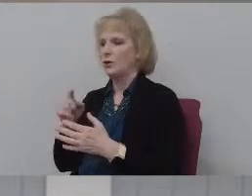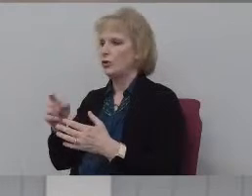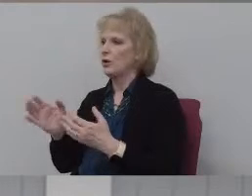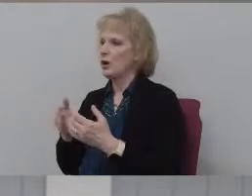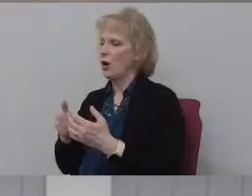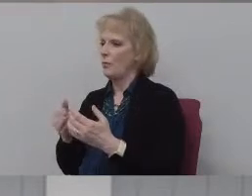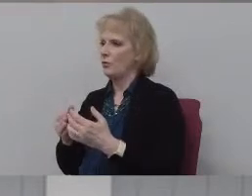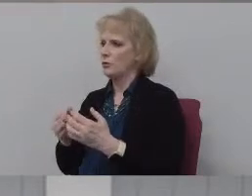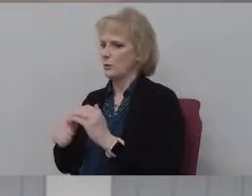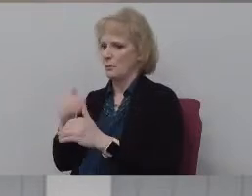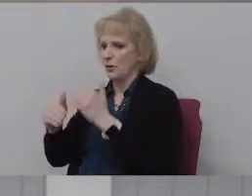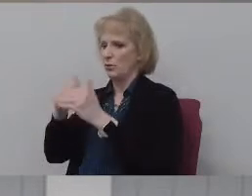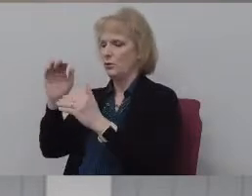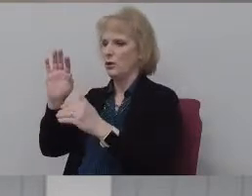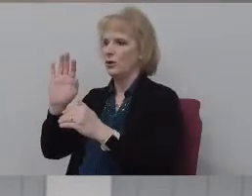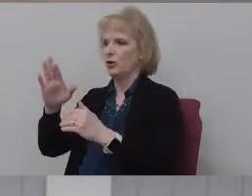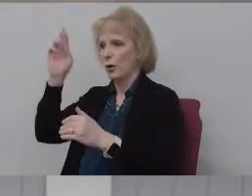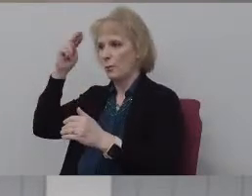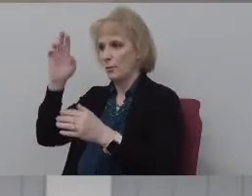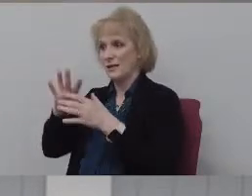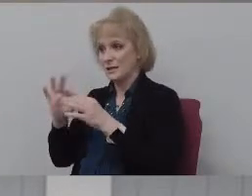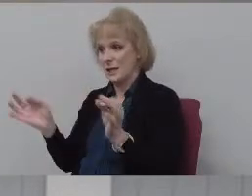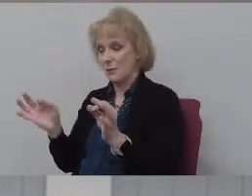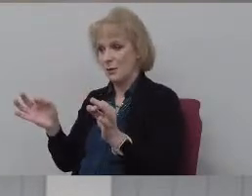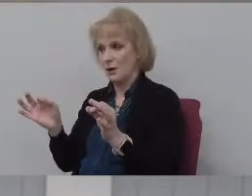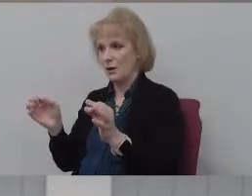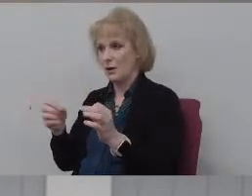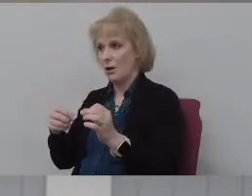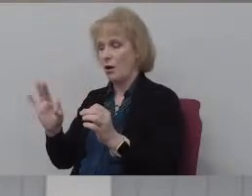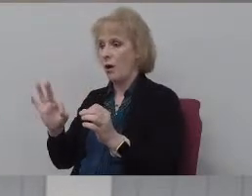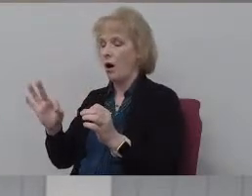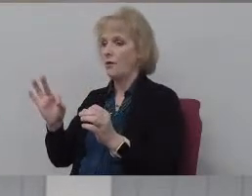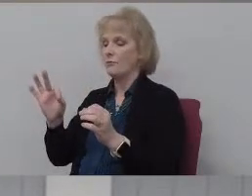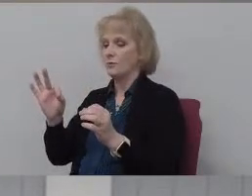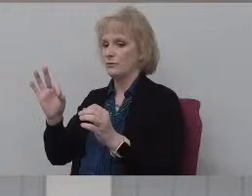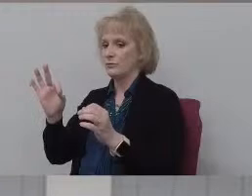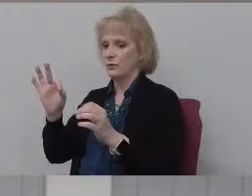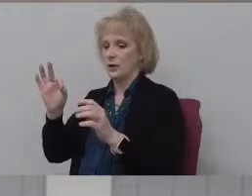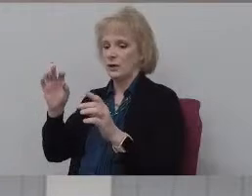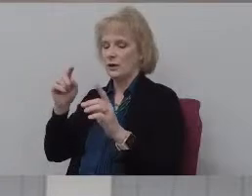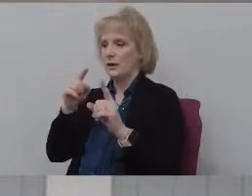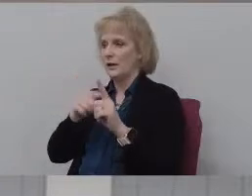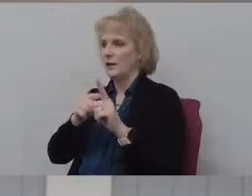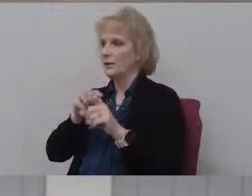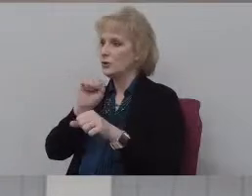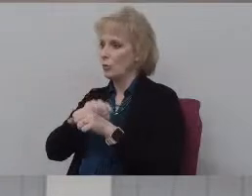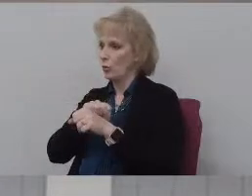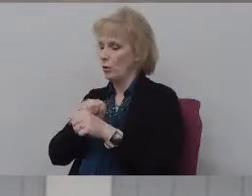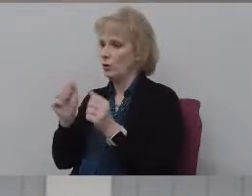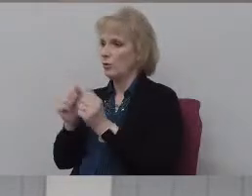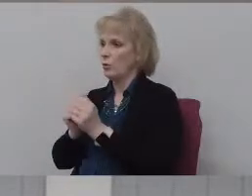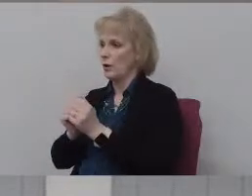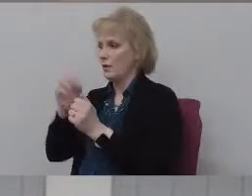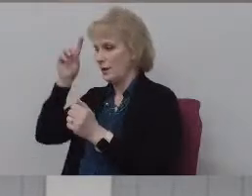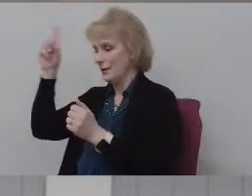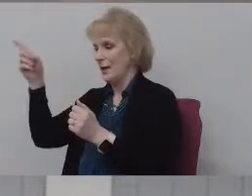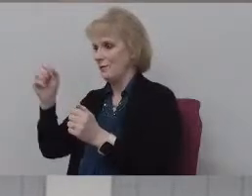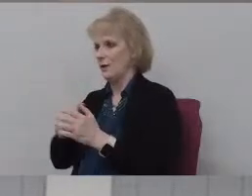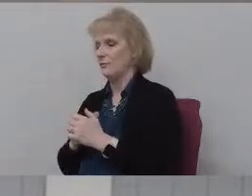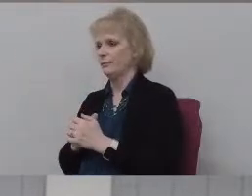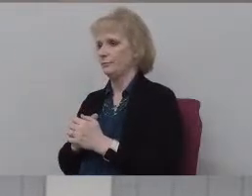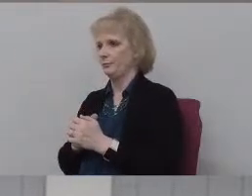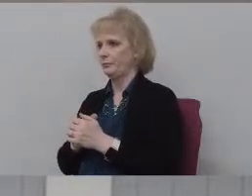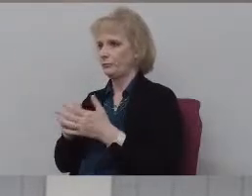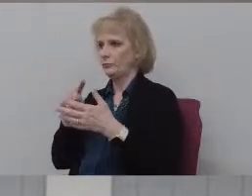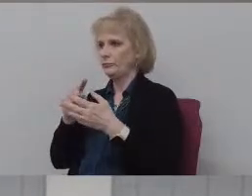your purpose statement off of Nathan's work with David, what God has Nathan do with David. There are